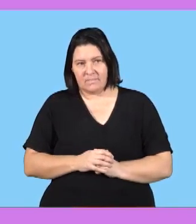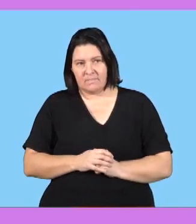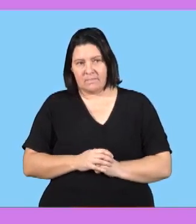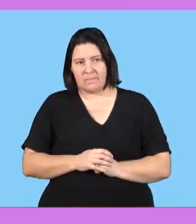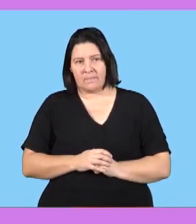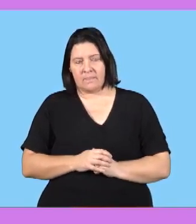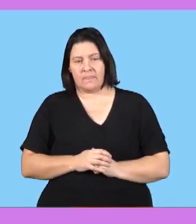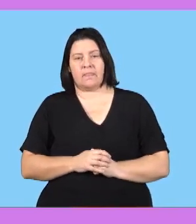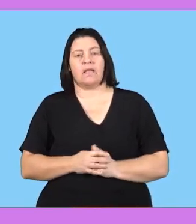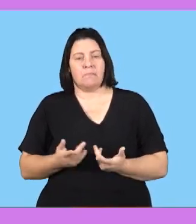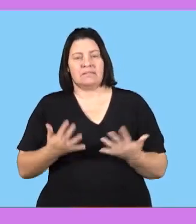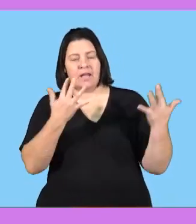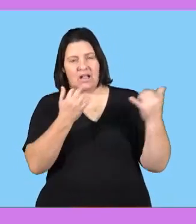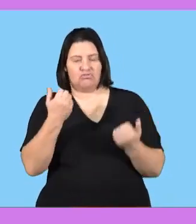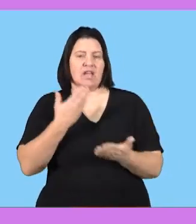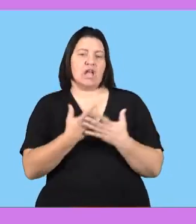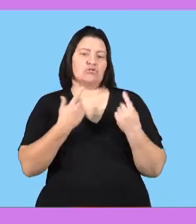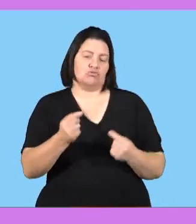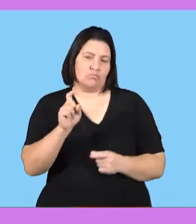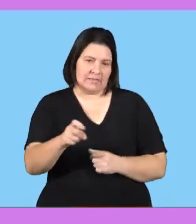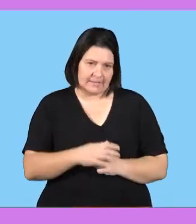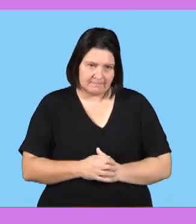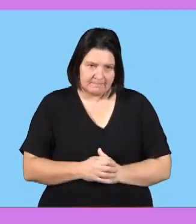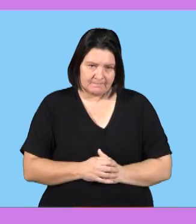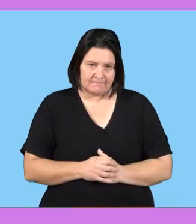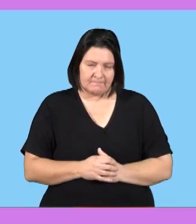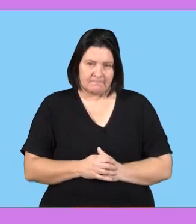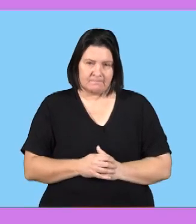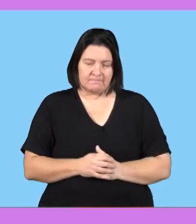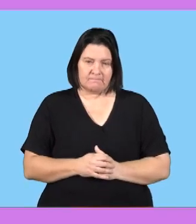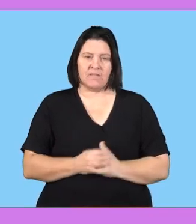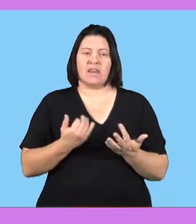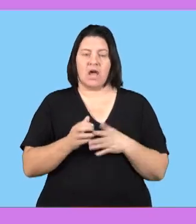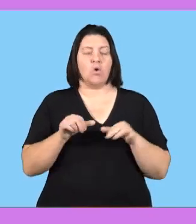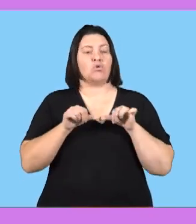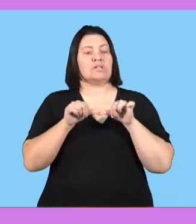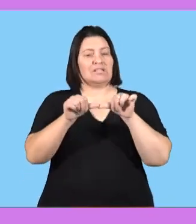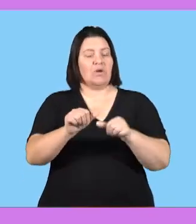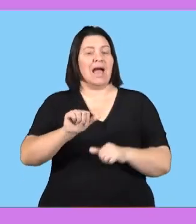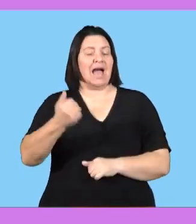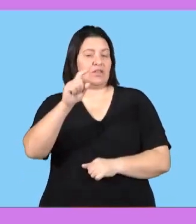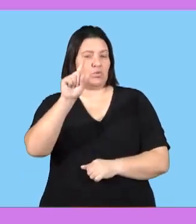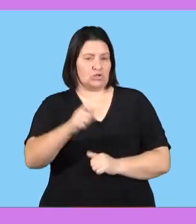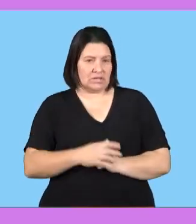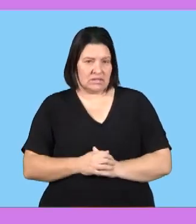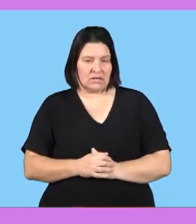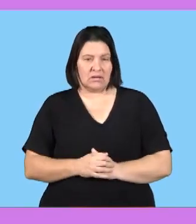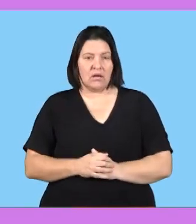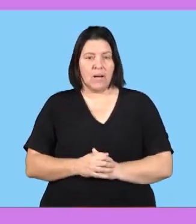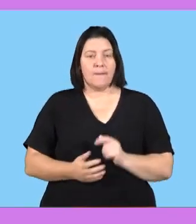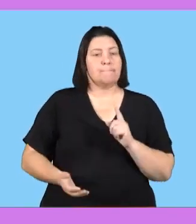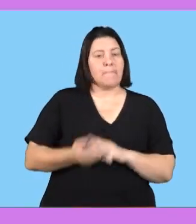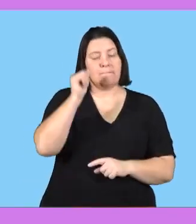but you must be able to do your calculations. Now let us continue with the next question.